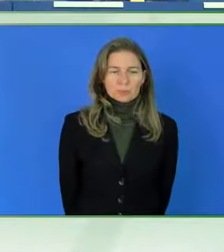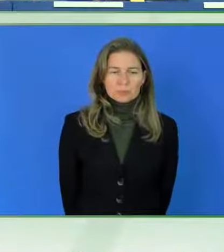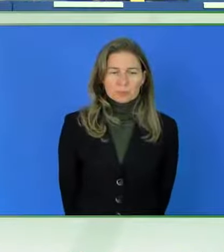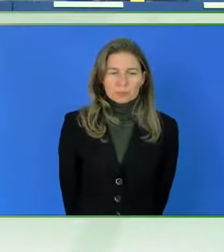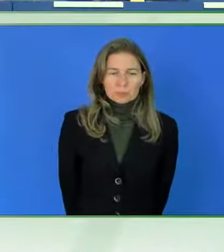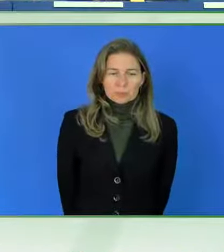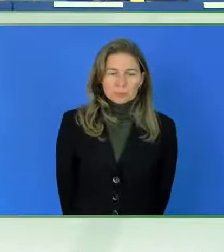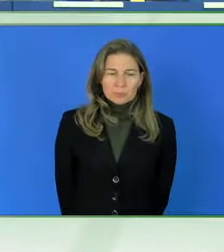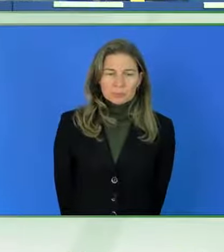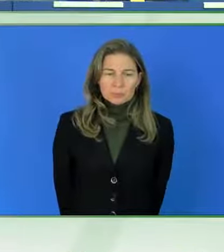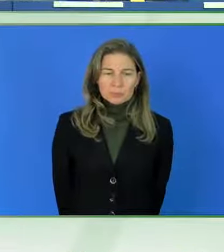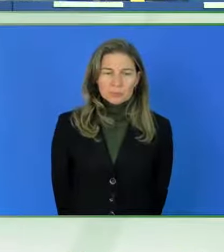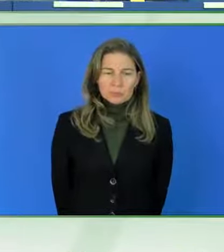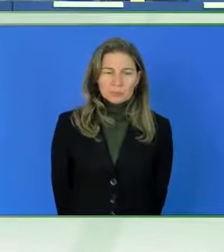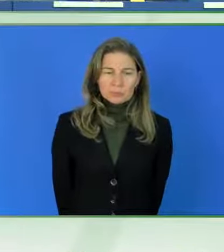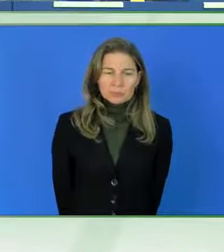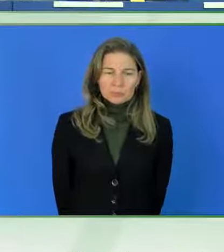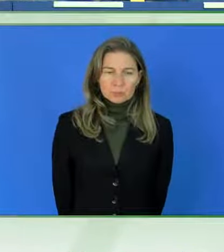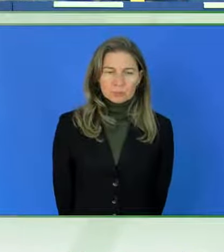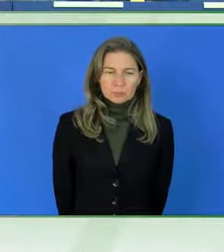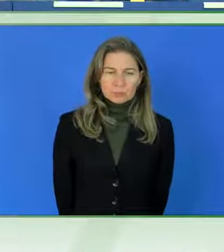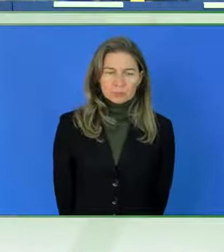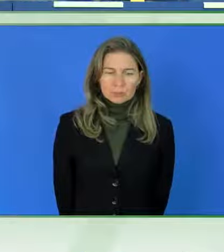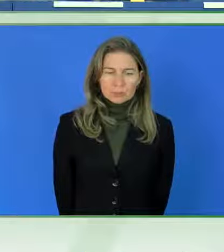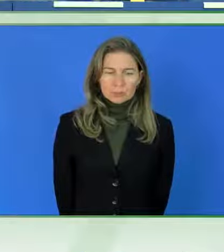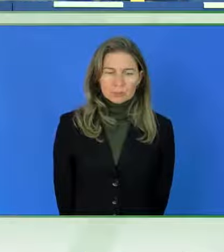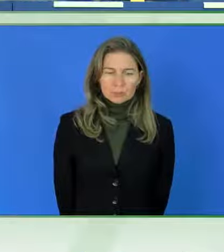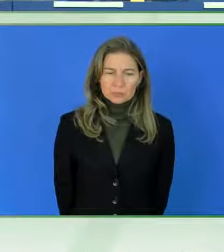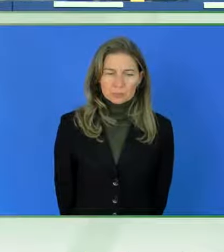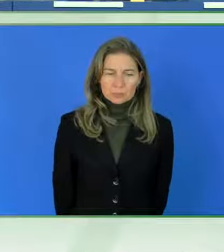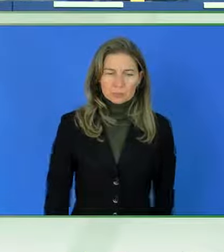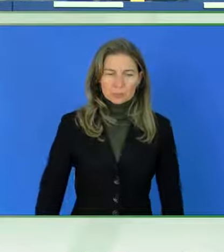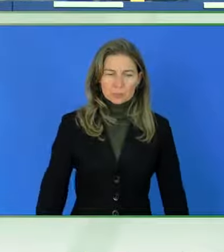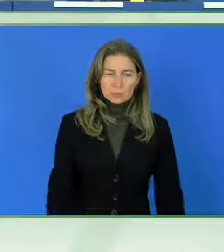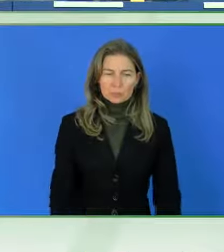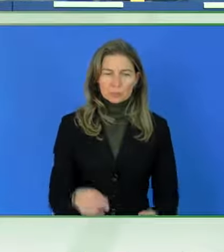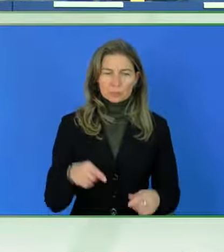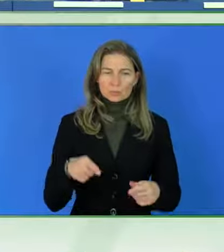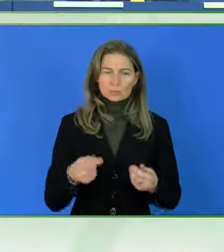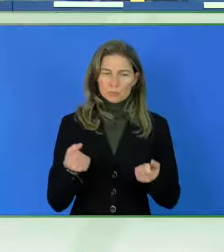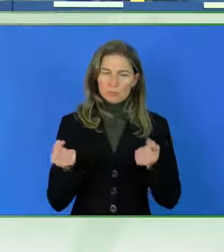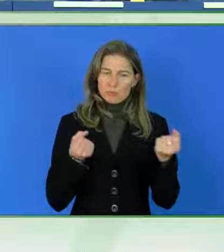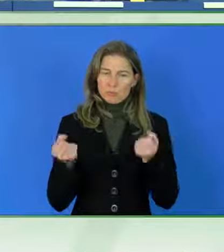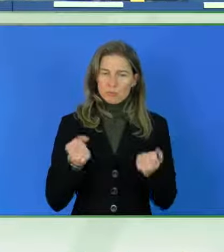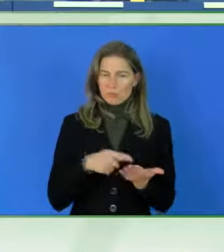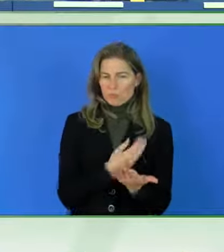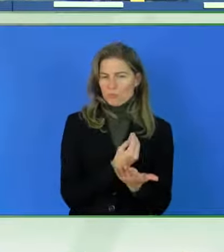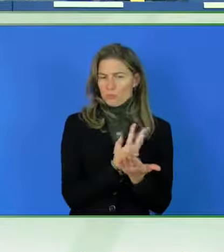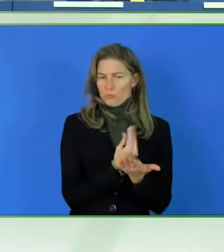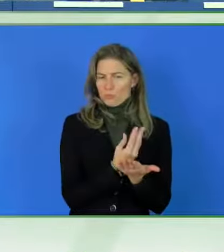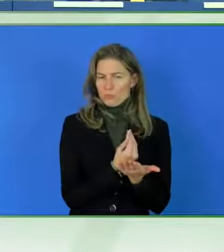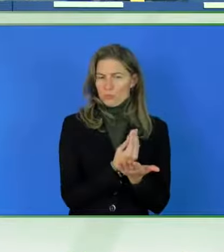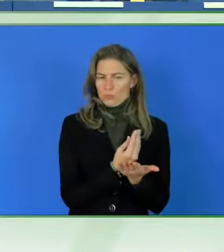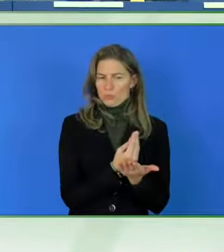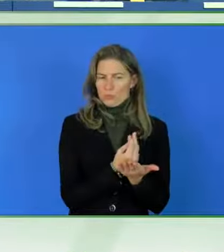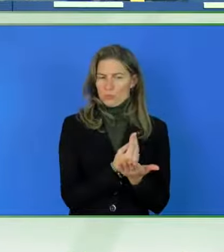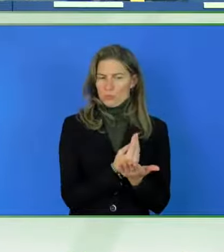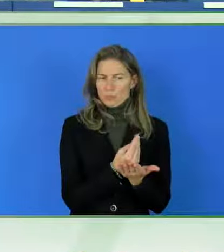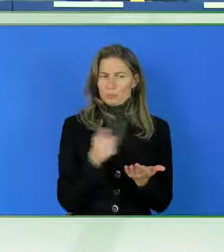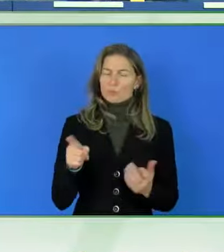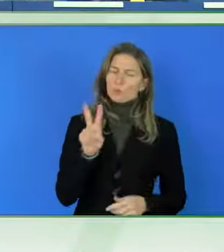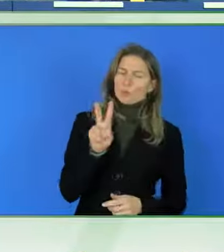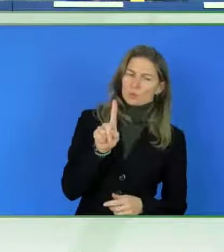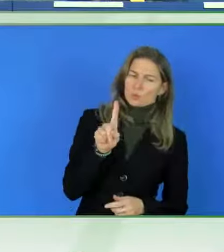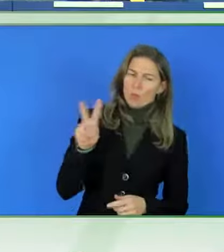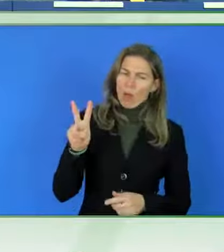Je suis dans l'autobus. 12 arrêts avant de descendre. Ça me donne toutes les indications afin du